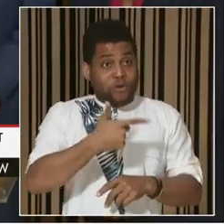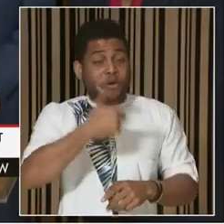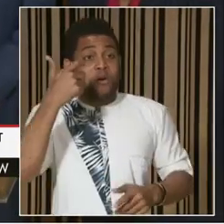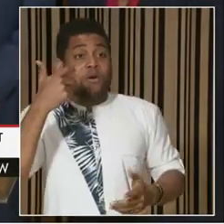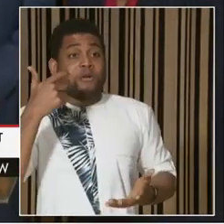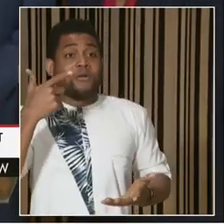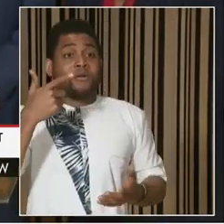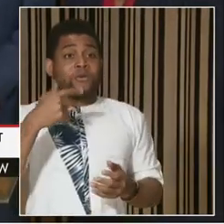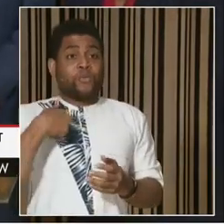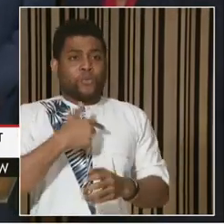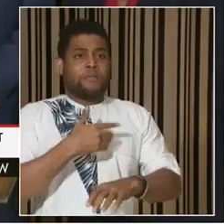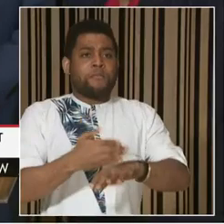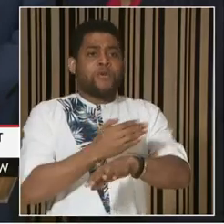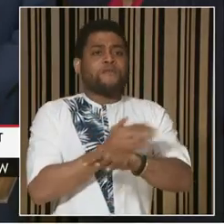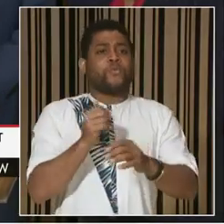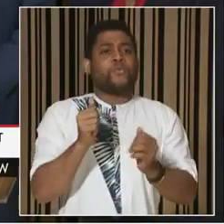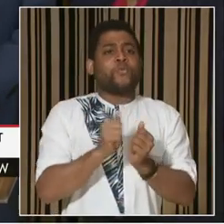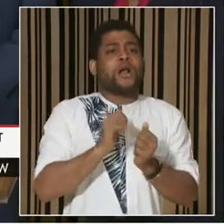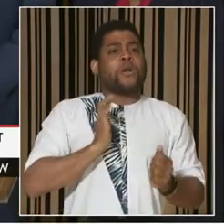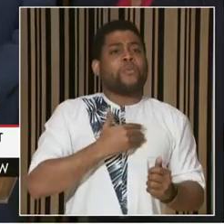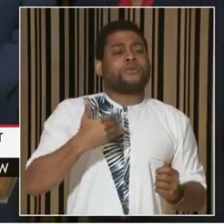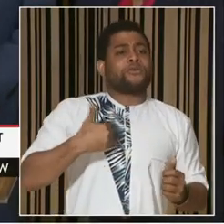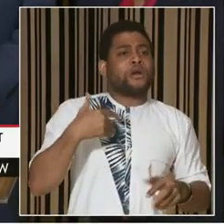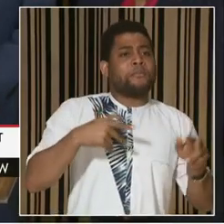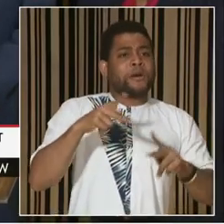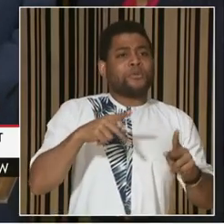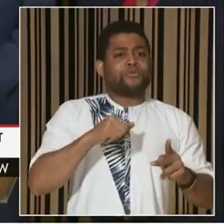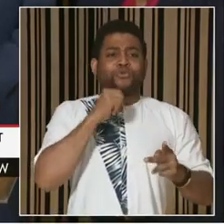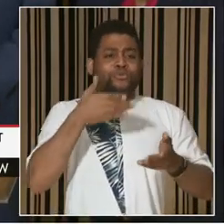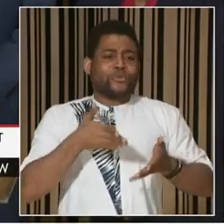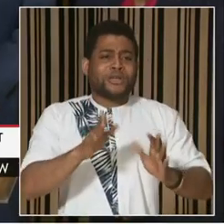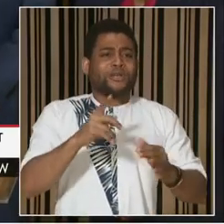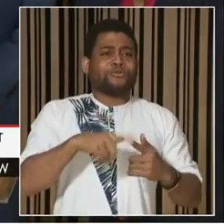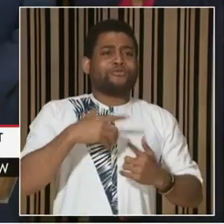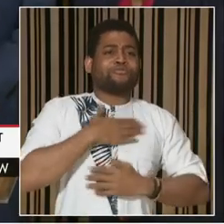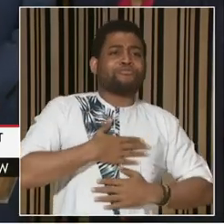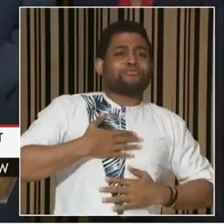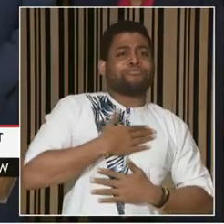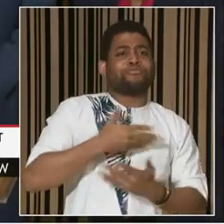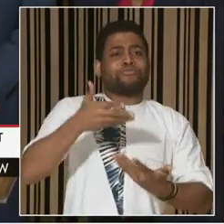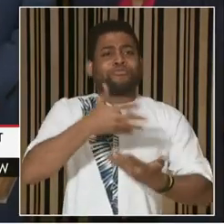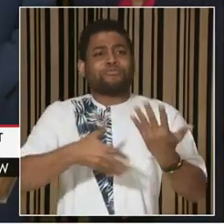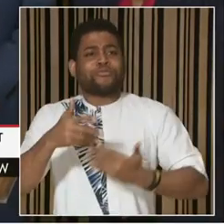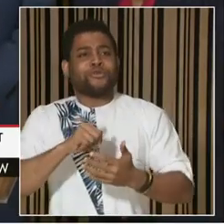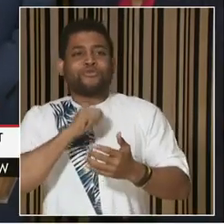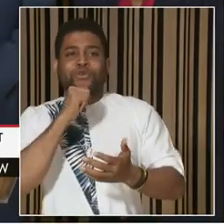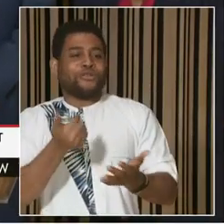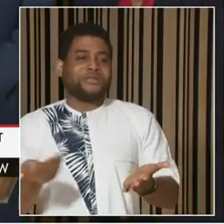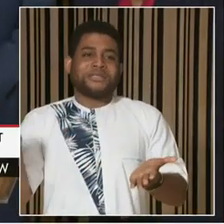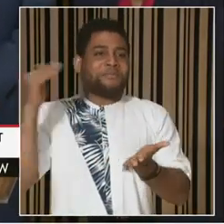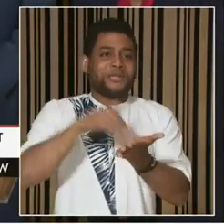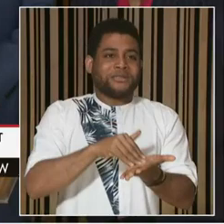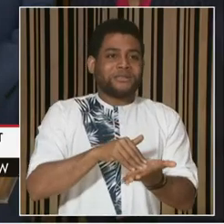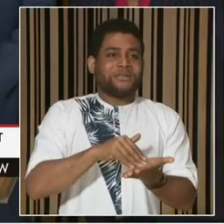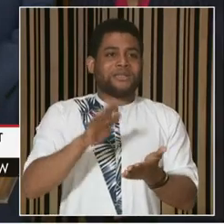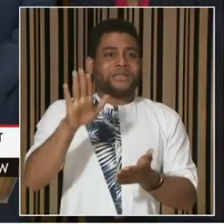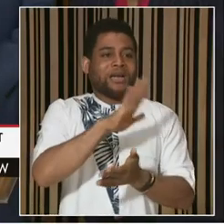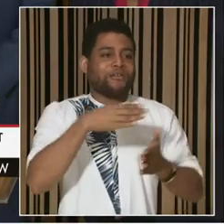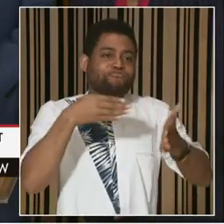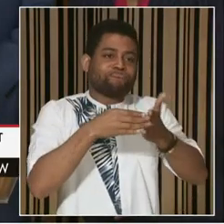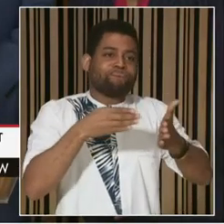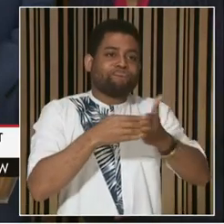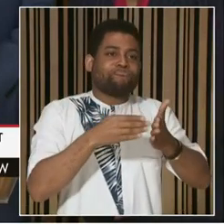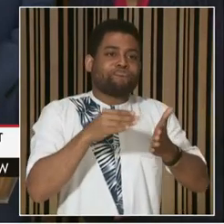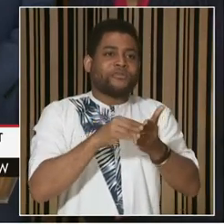our juveniles not being allowed to repeat offenses, and we'll drive our numbers down.